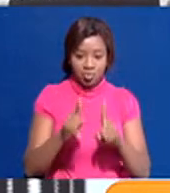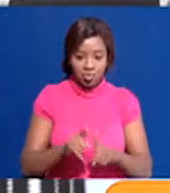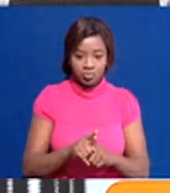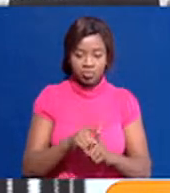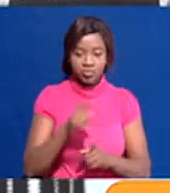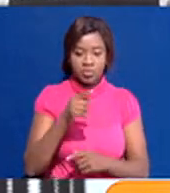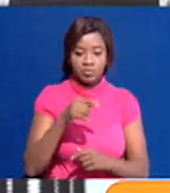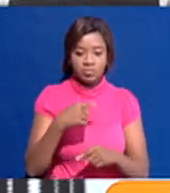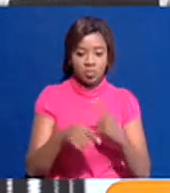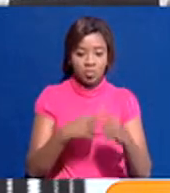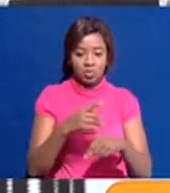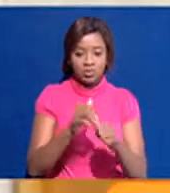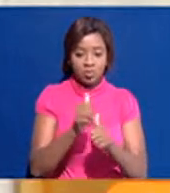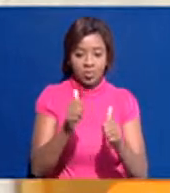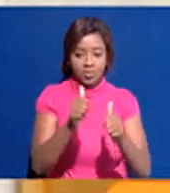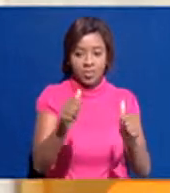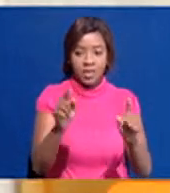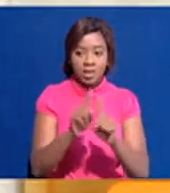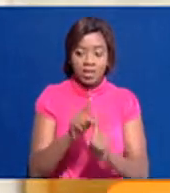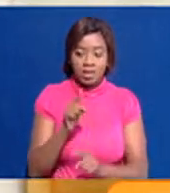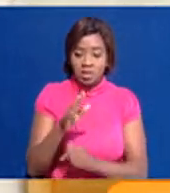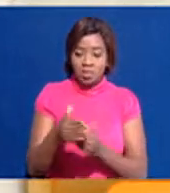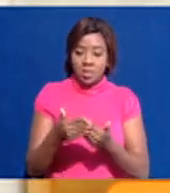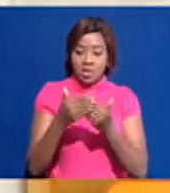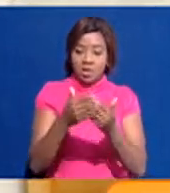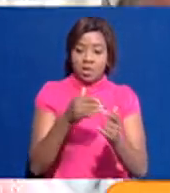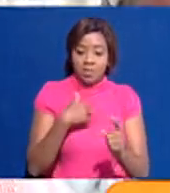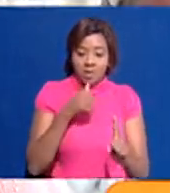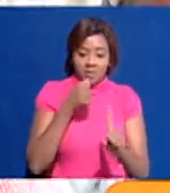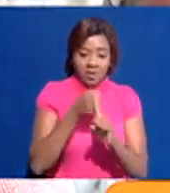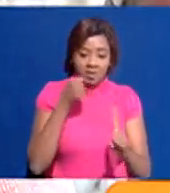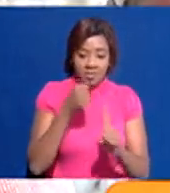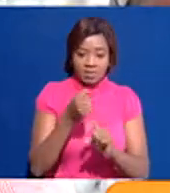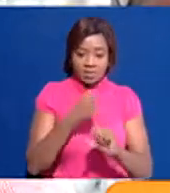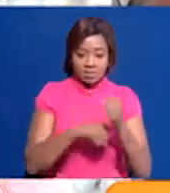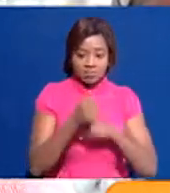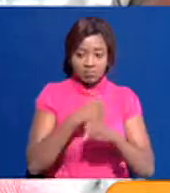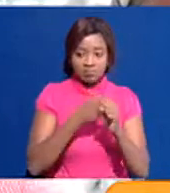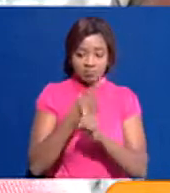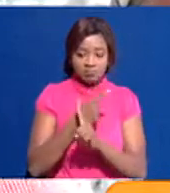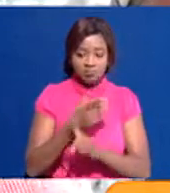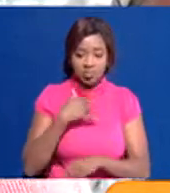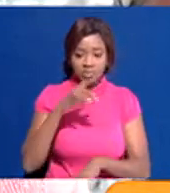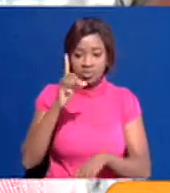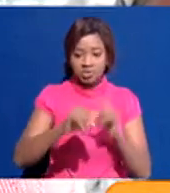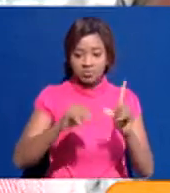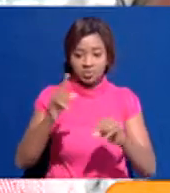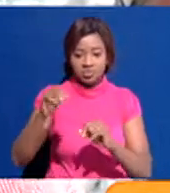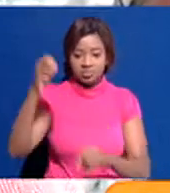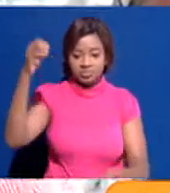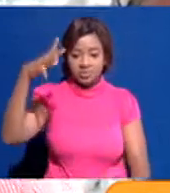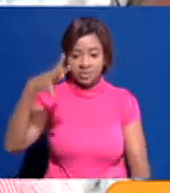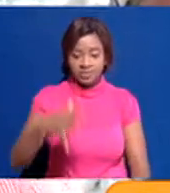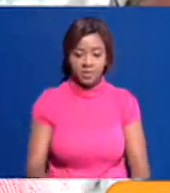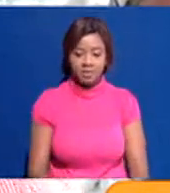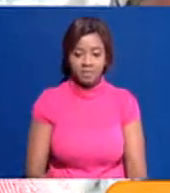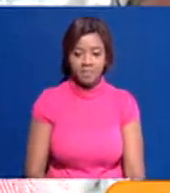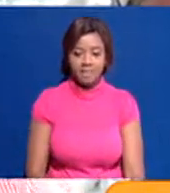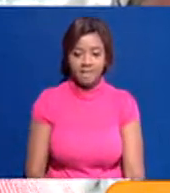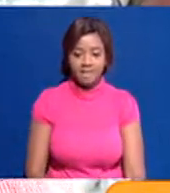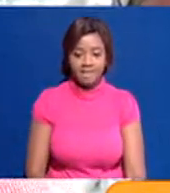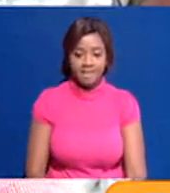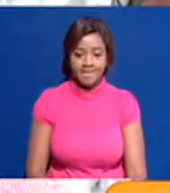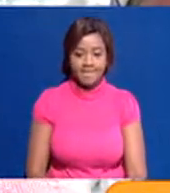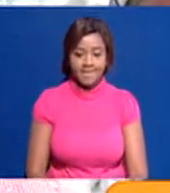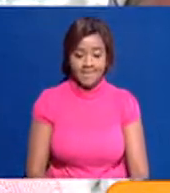diesel generation. The CS says this will have a great impact on the efforts to reduce the cost of power. The bill will come